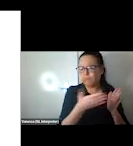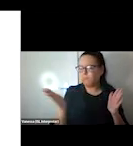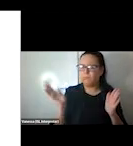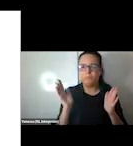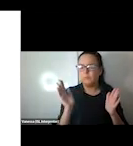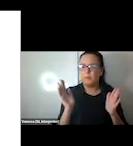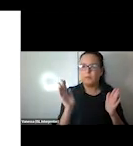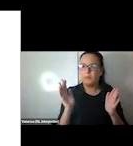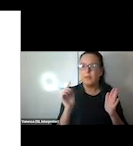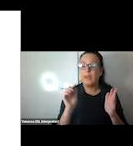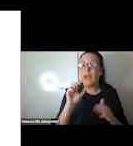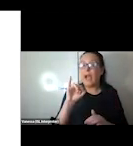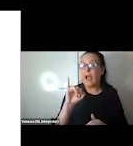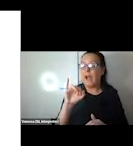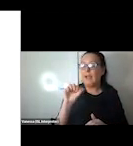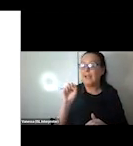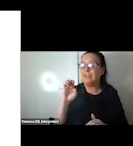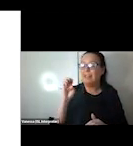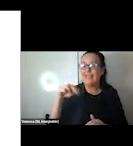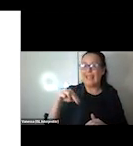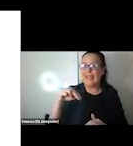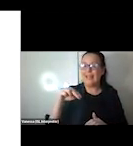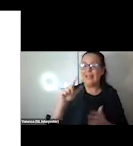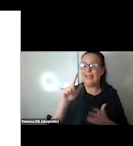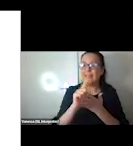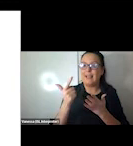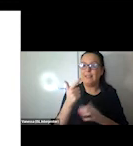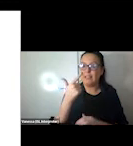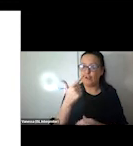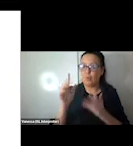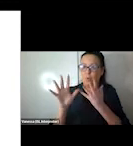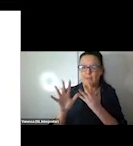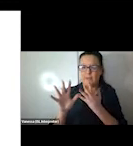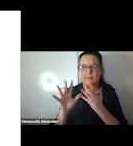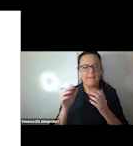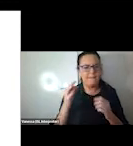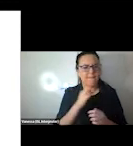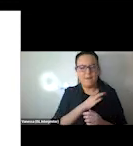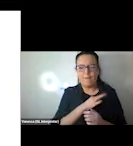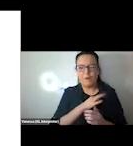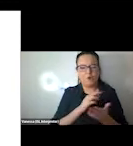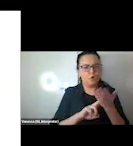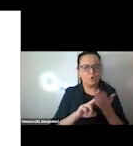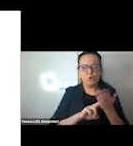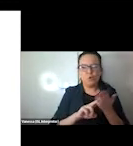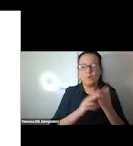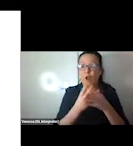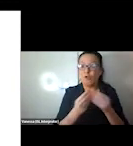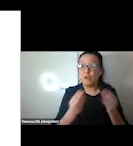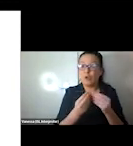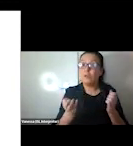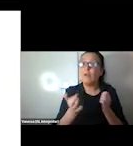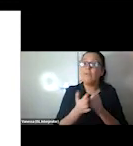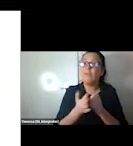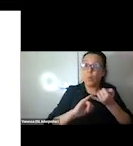that ISEN 17210 can be a very useful resource to public bodies because it includes guidance on